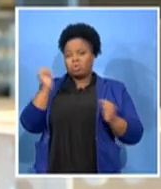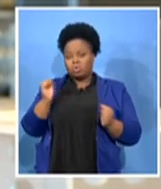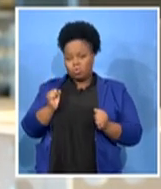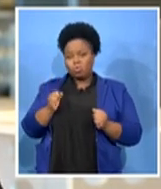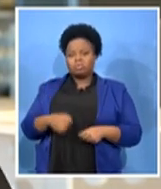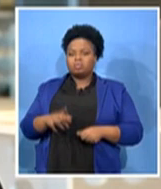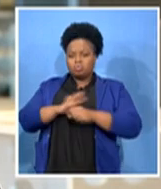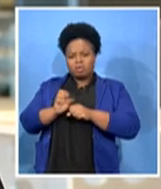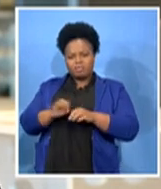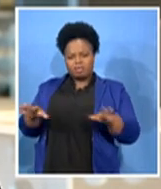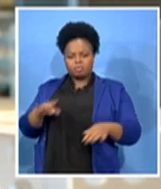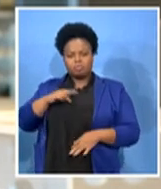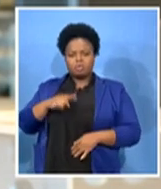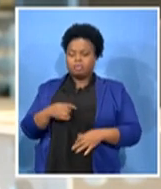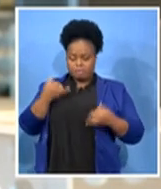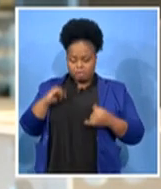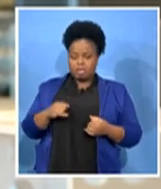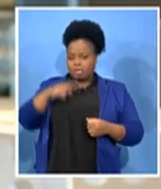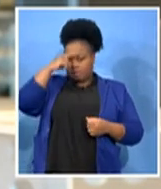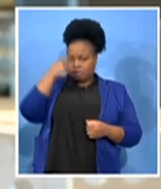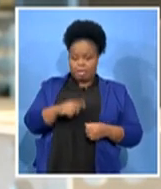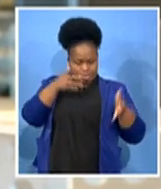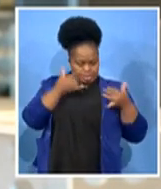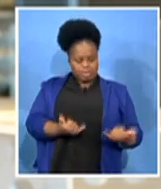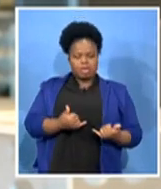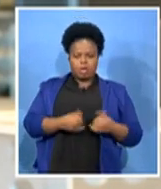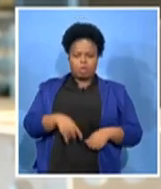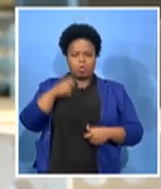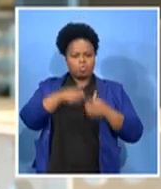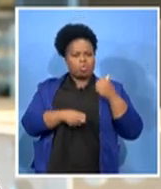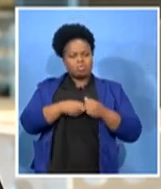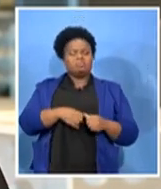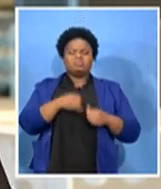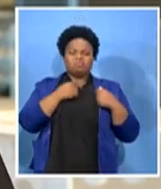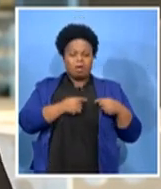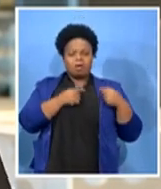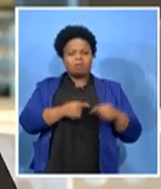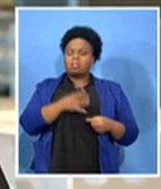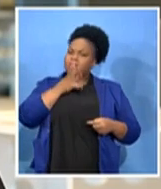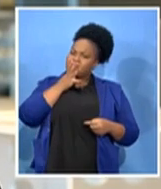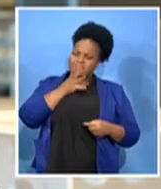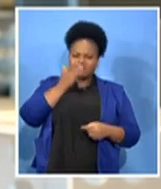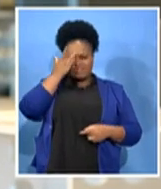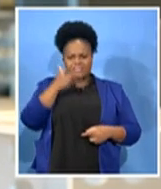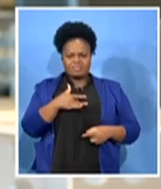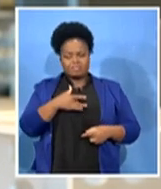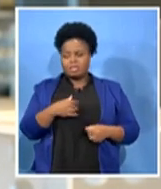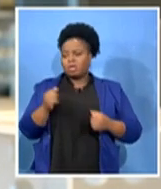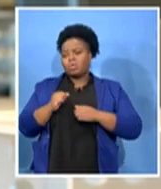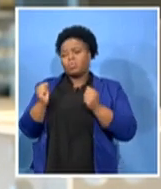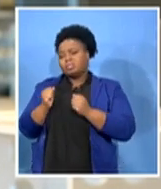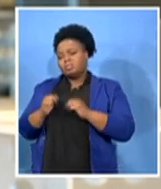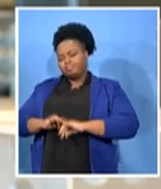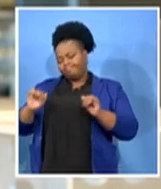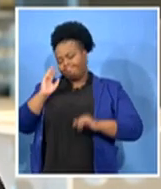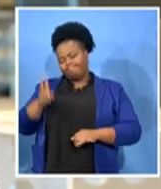during the summer weather, so yeah, it's going to be very interesting. So the ANC, not only the ANC